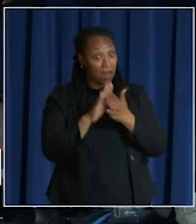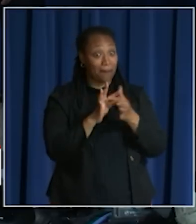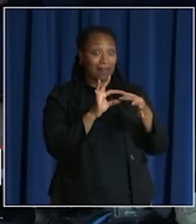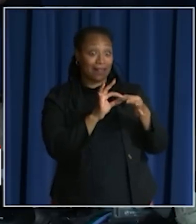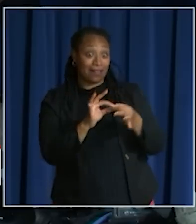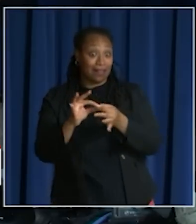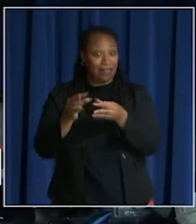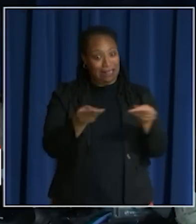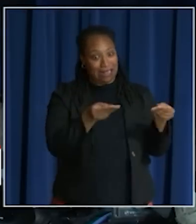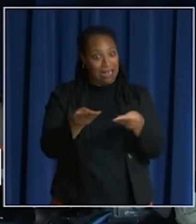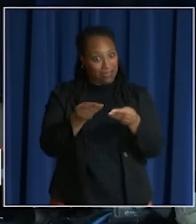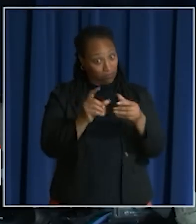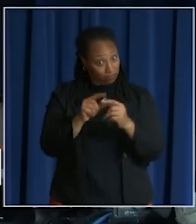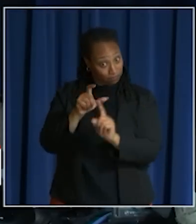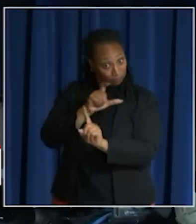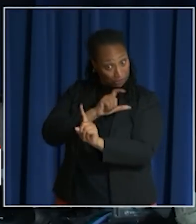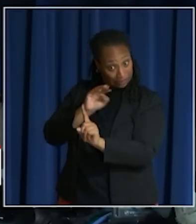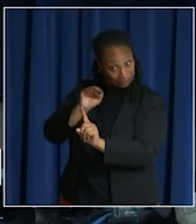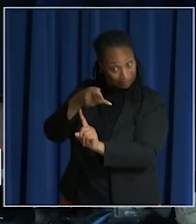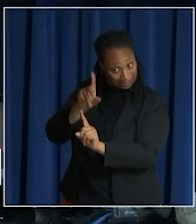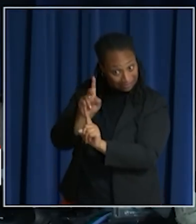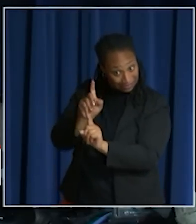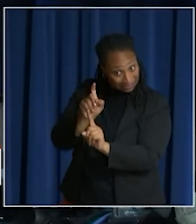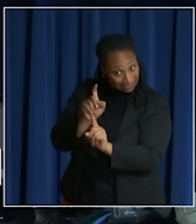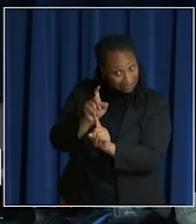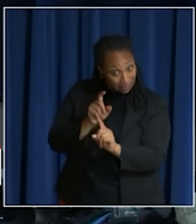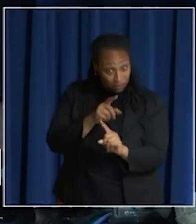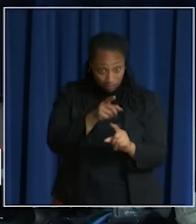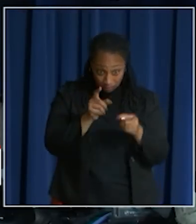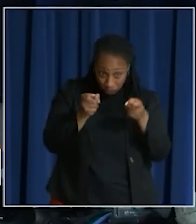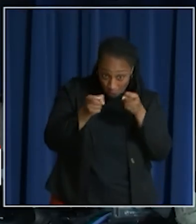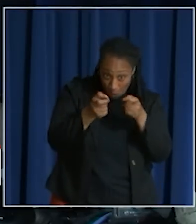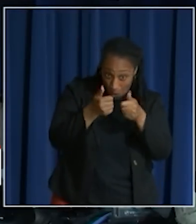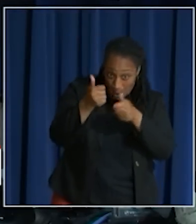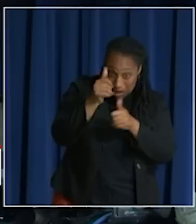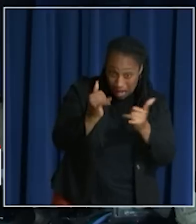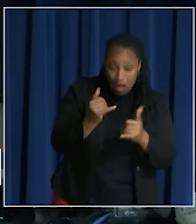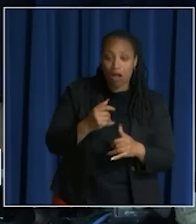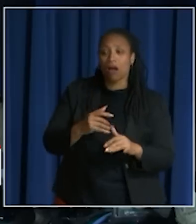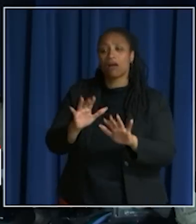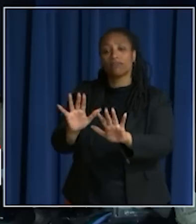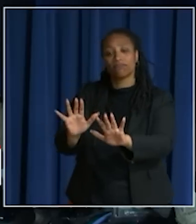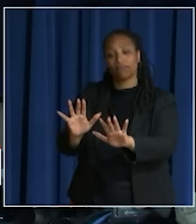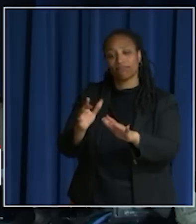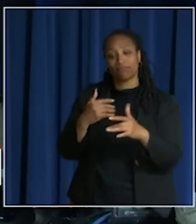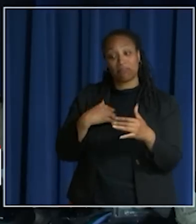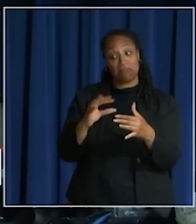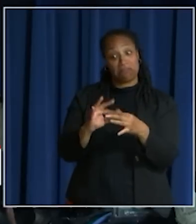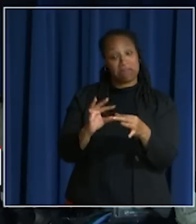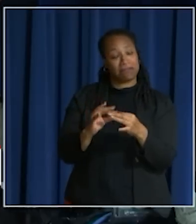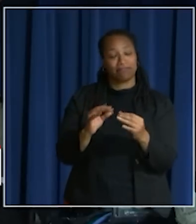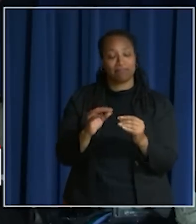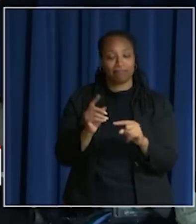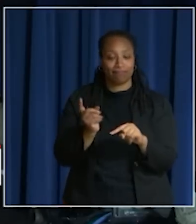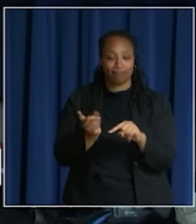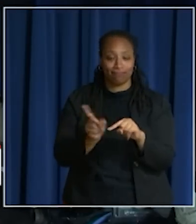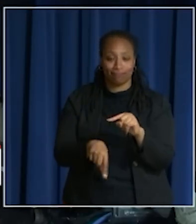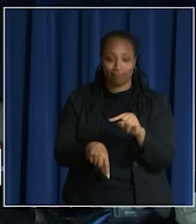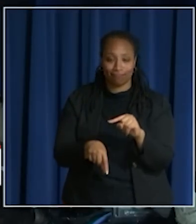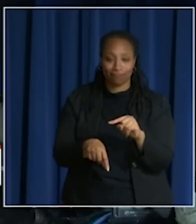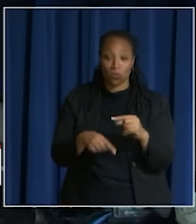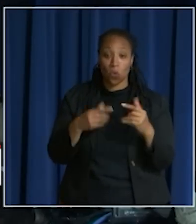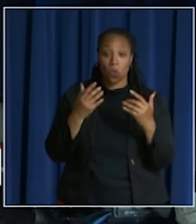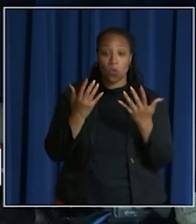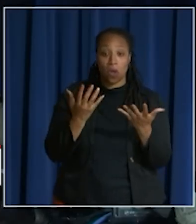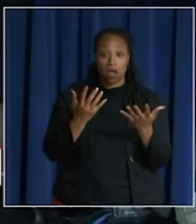in charge of the police department. I can't really comment on that, Tom. I can only tell you what's in the executive order, and